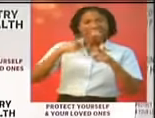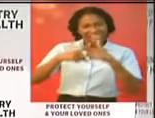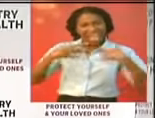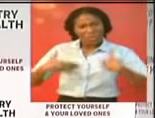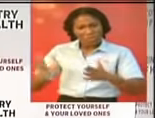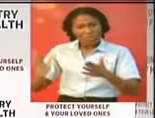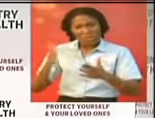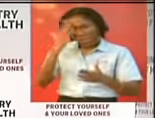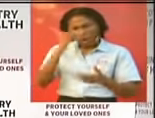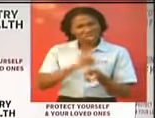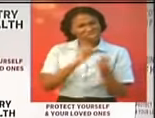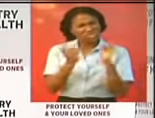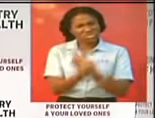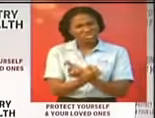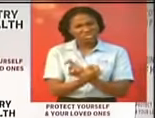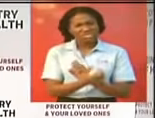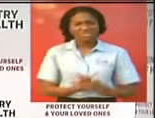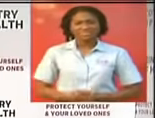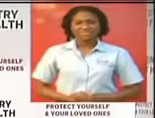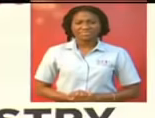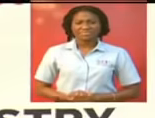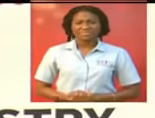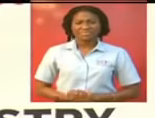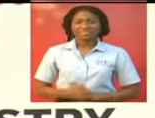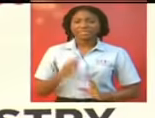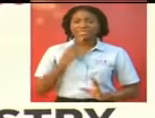Yeah, so your first question, really in terms of